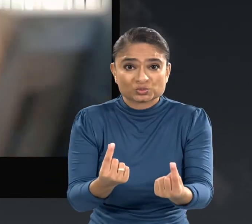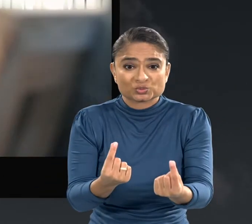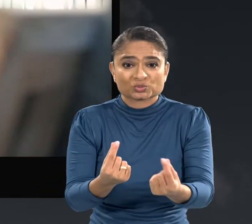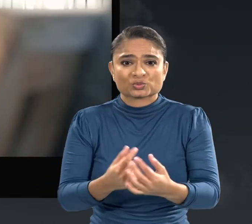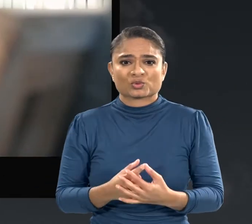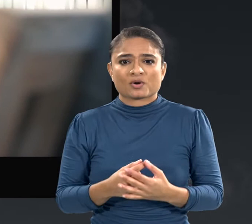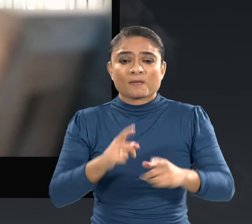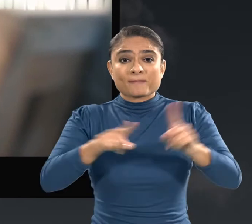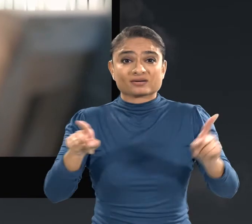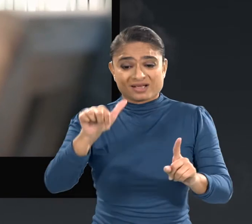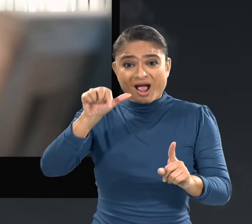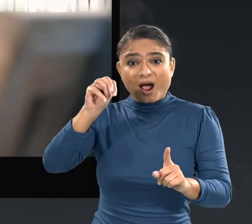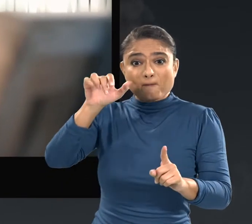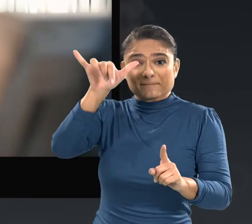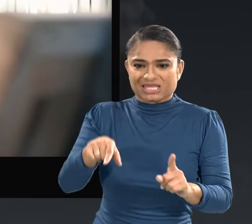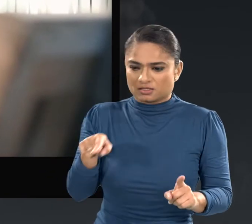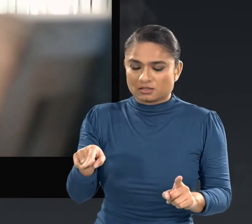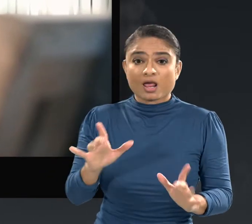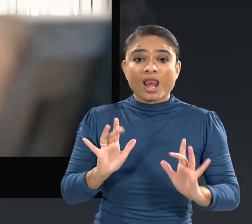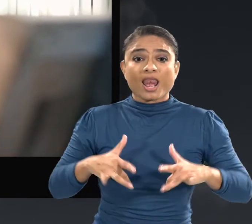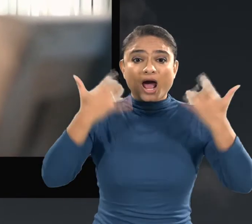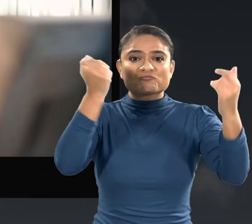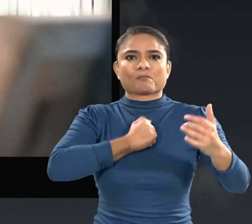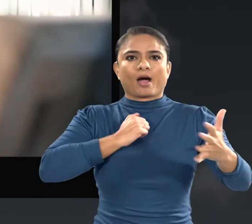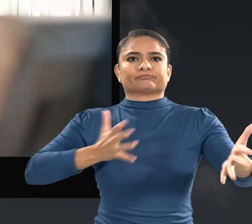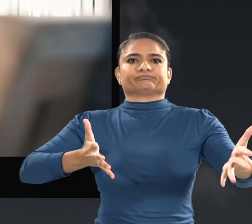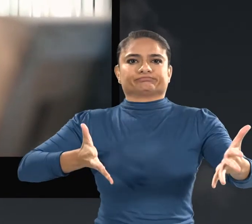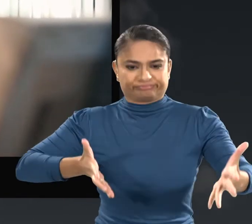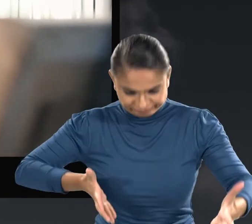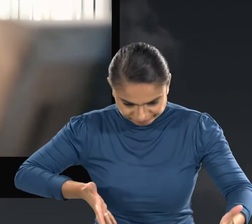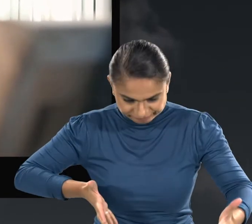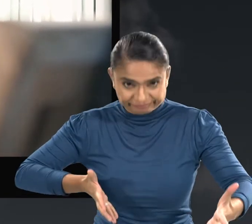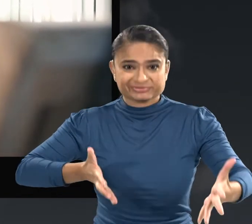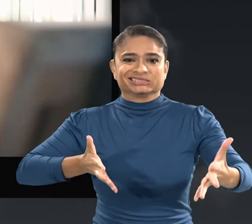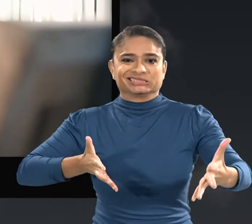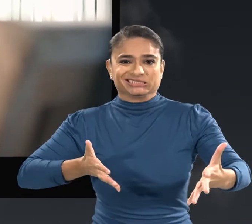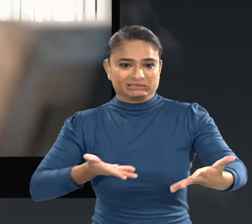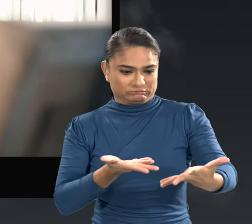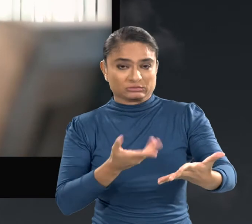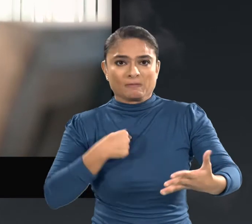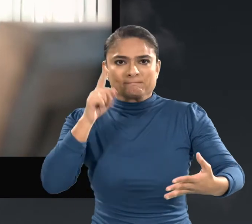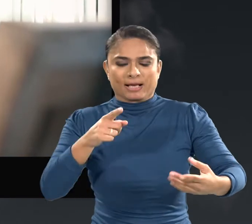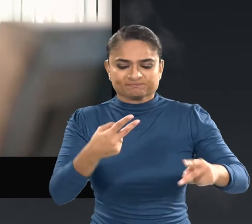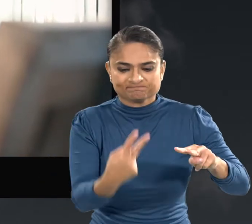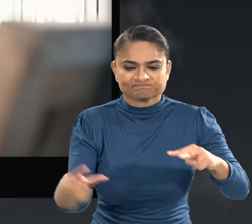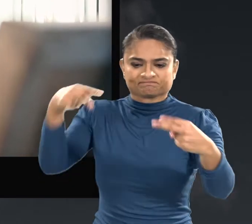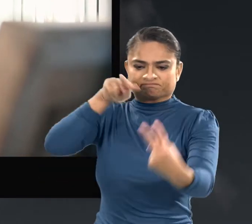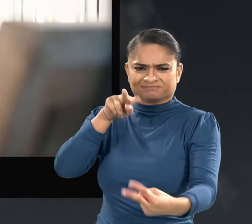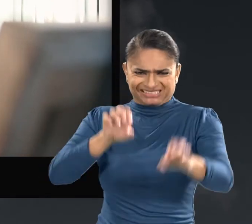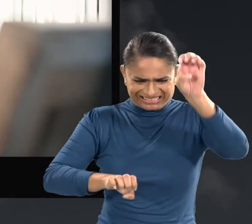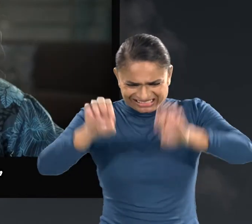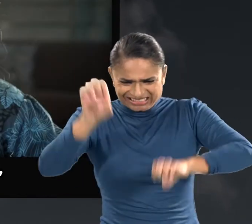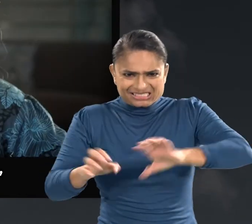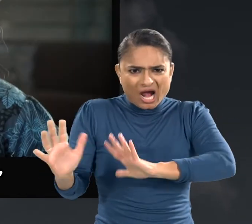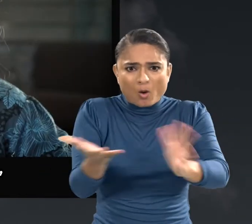be. Amy has really just almost put our life on a pause and had us reevaluate